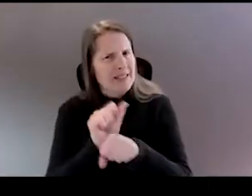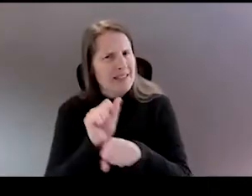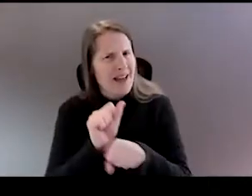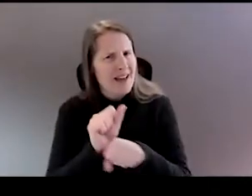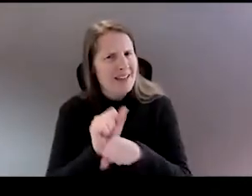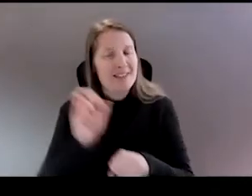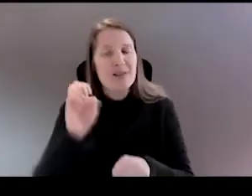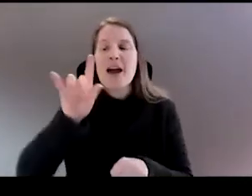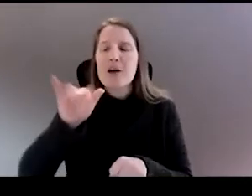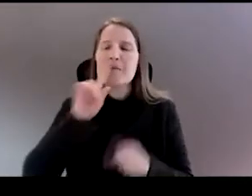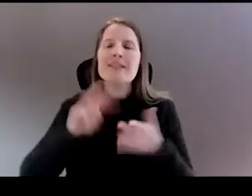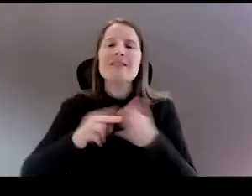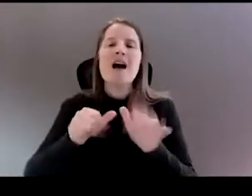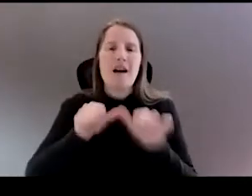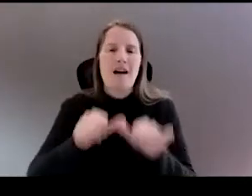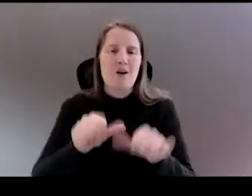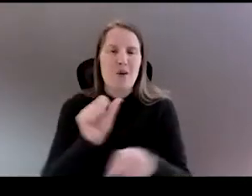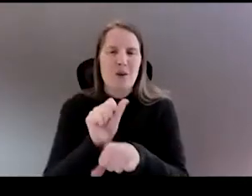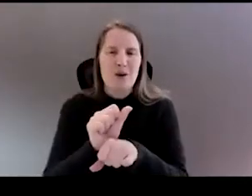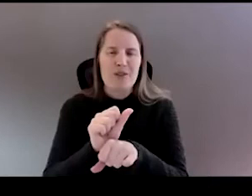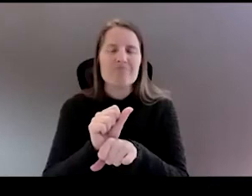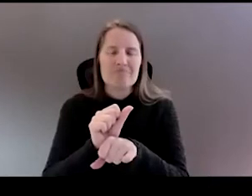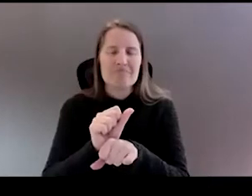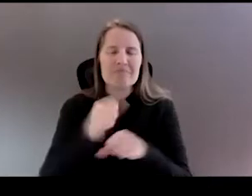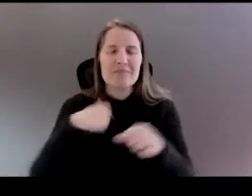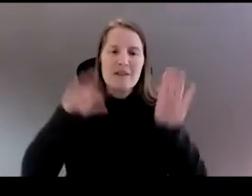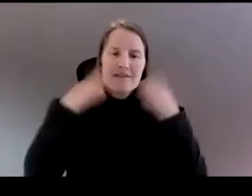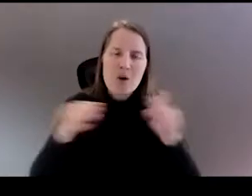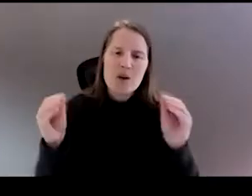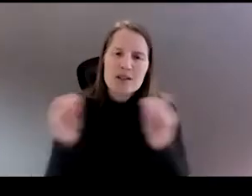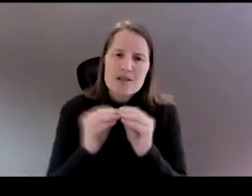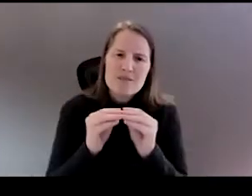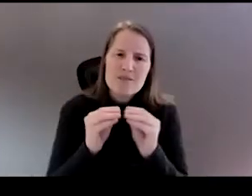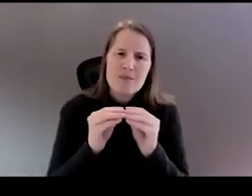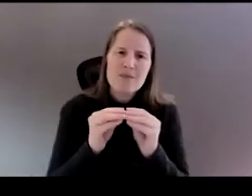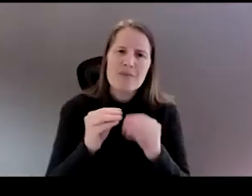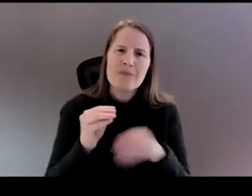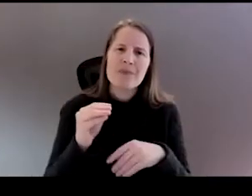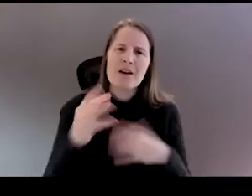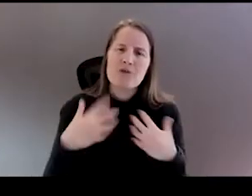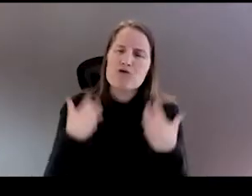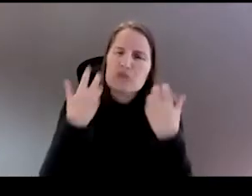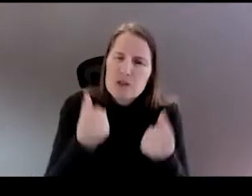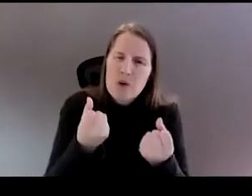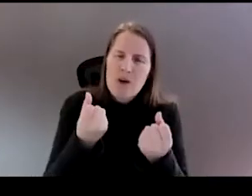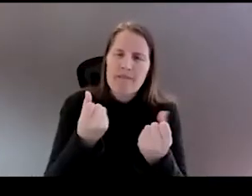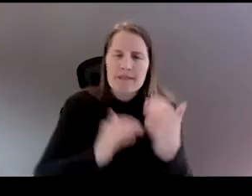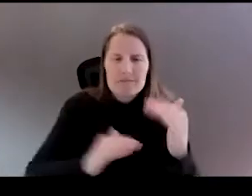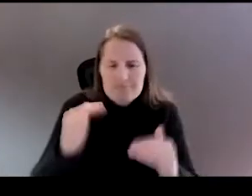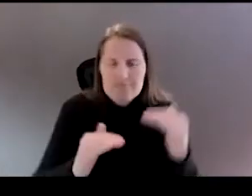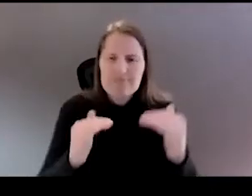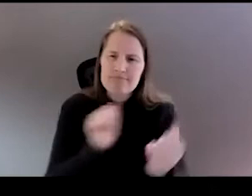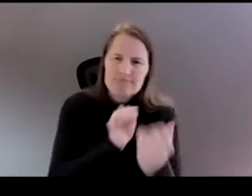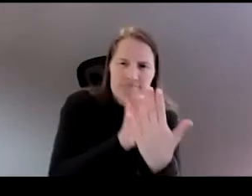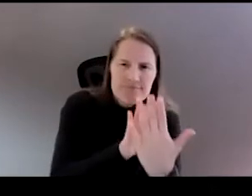work. So by focusing more on a restorative approach to it, as a balanced approach,